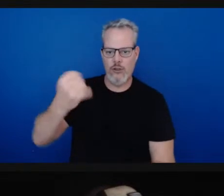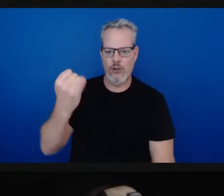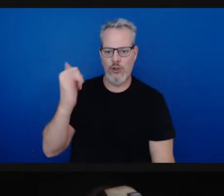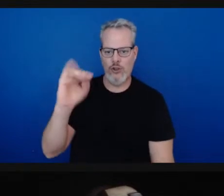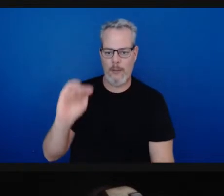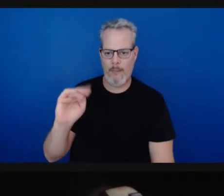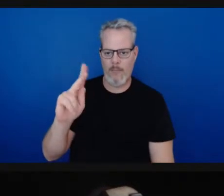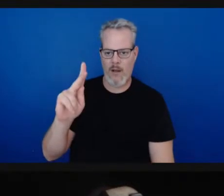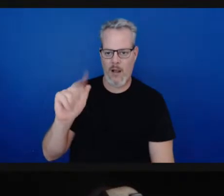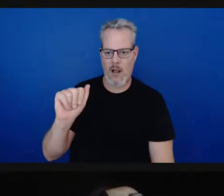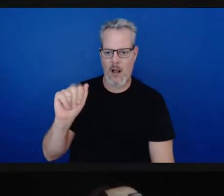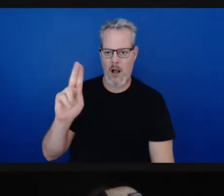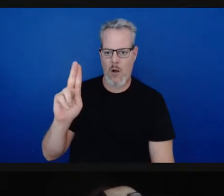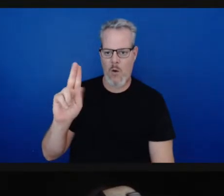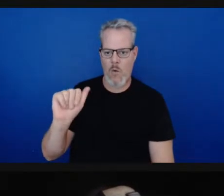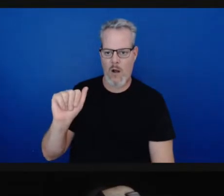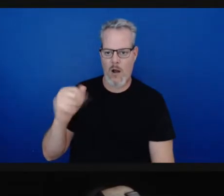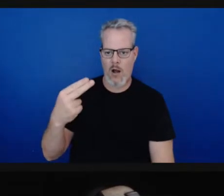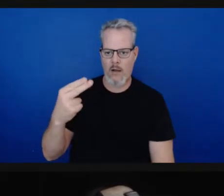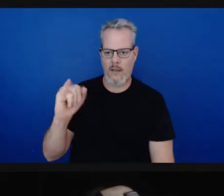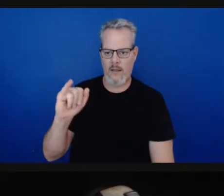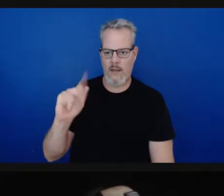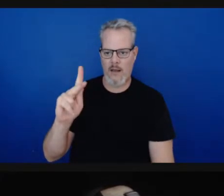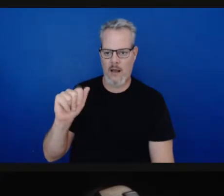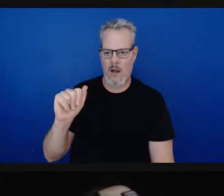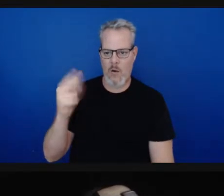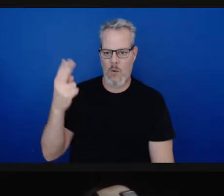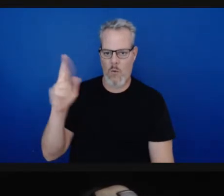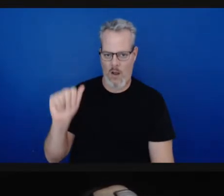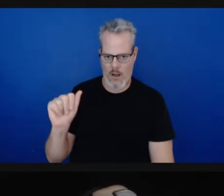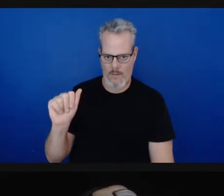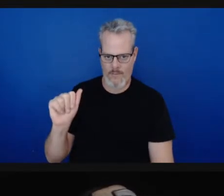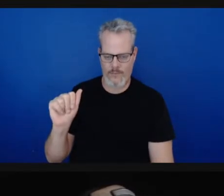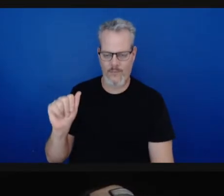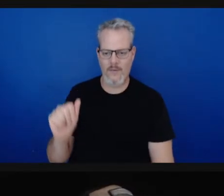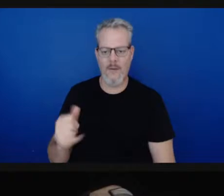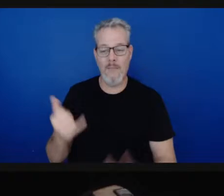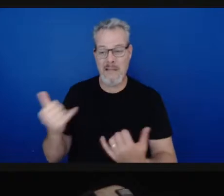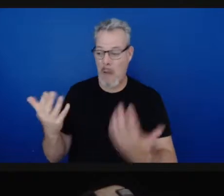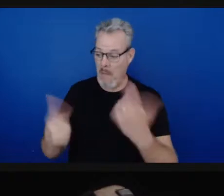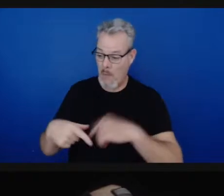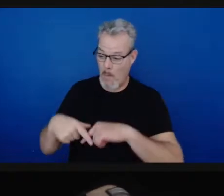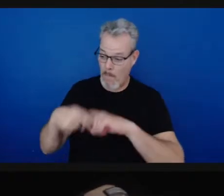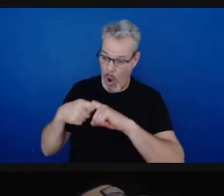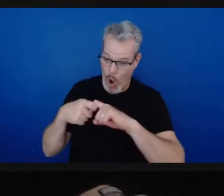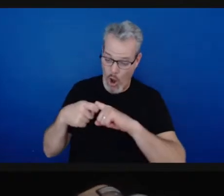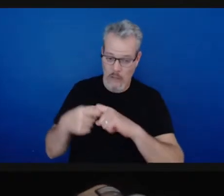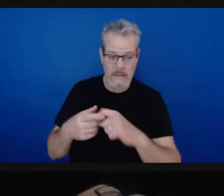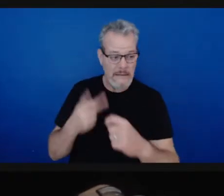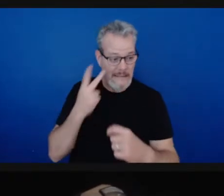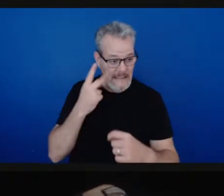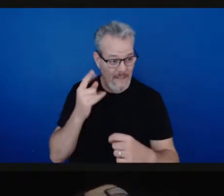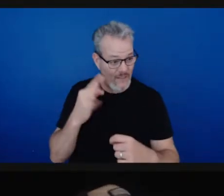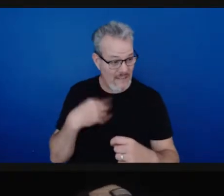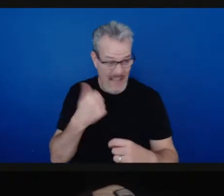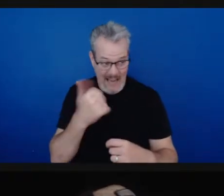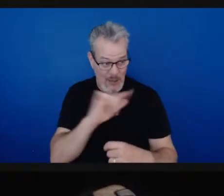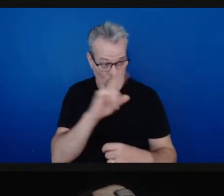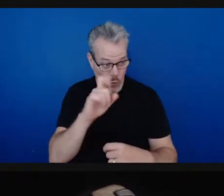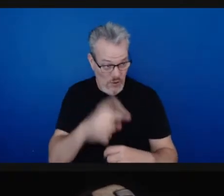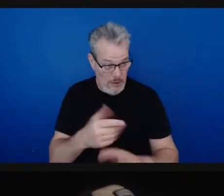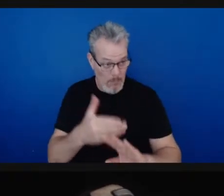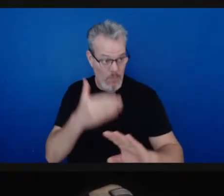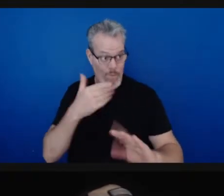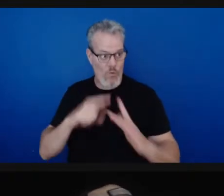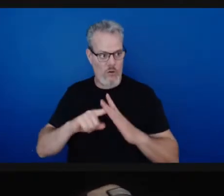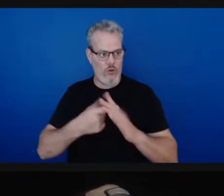I get into this, I can, Dane, pause and see if there's any questions we want to discuss here on current activity before we get into some of this research topics